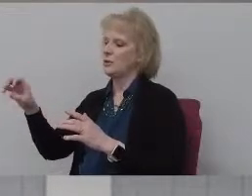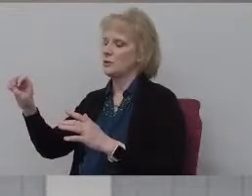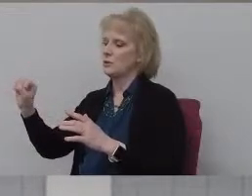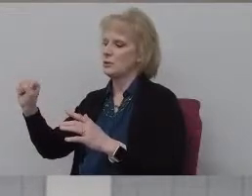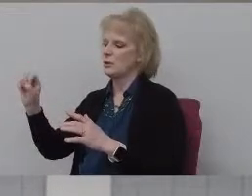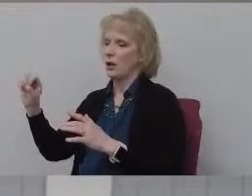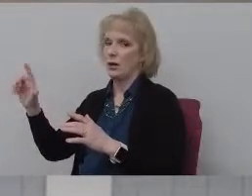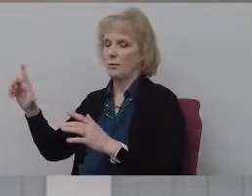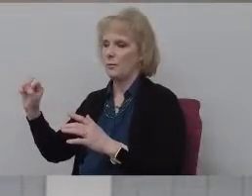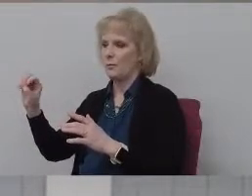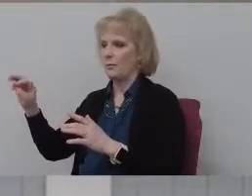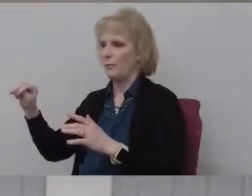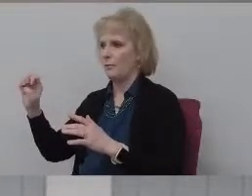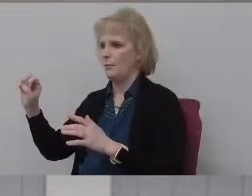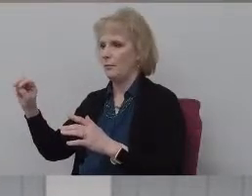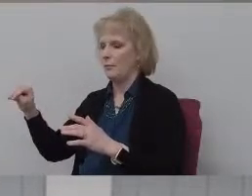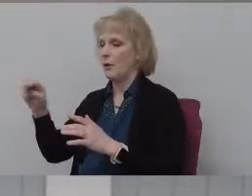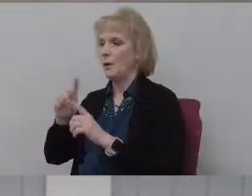God loves him,